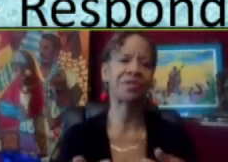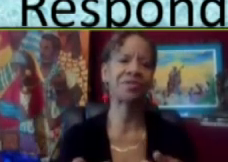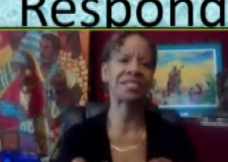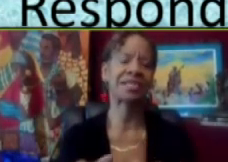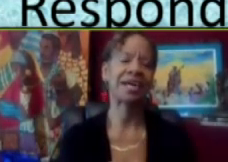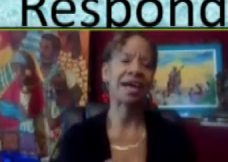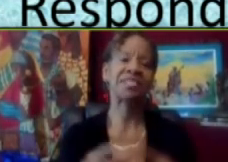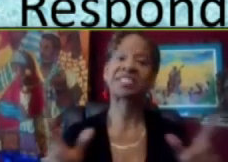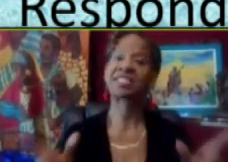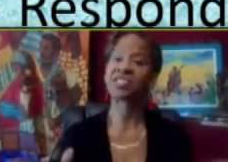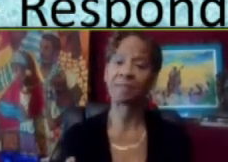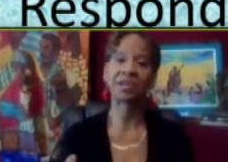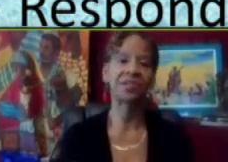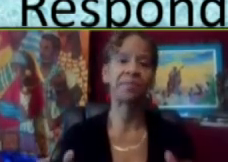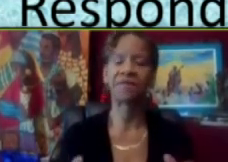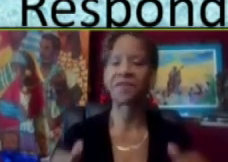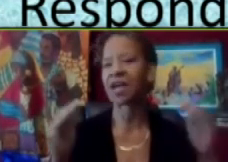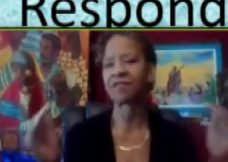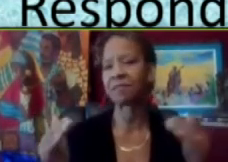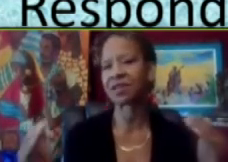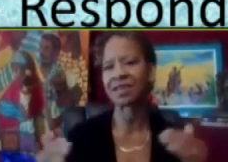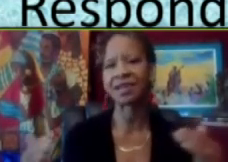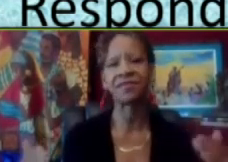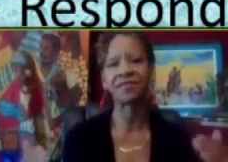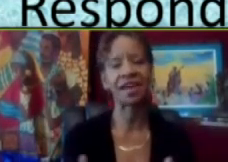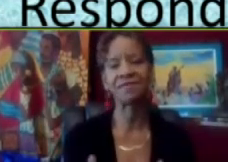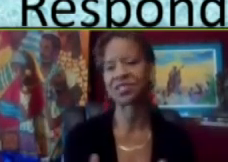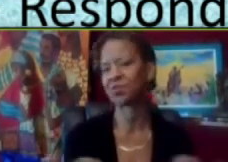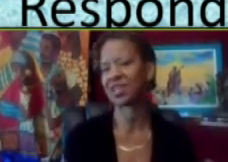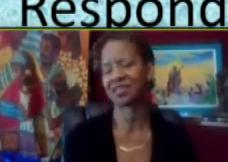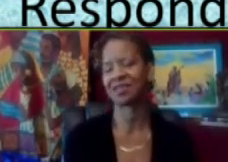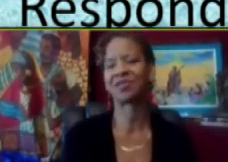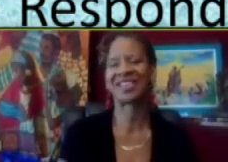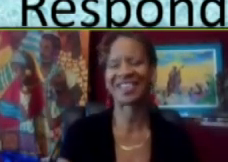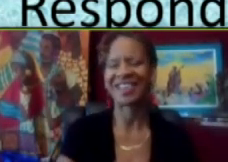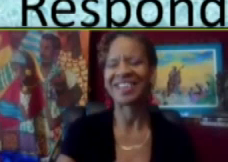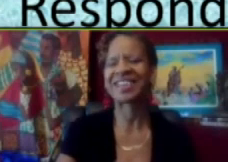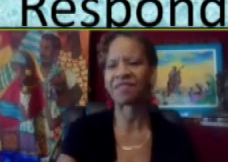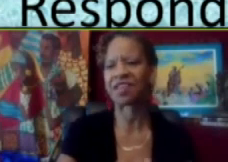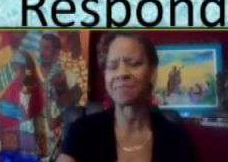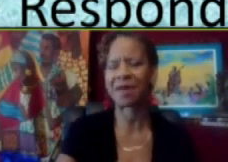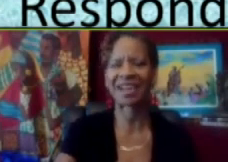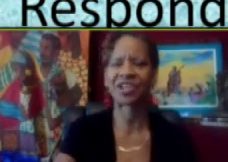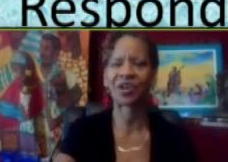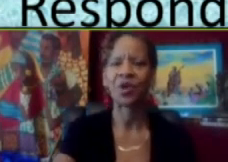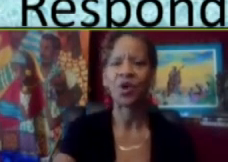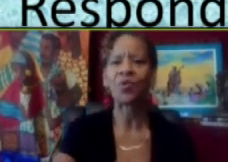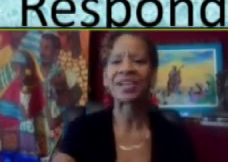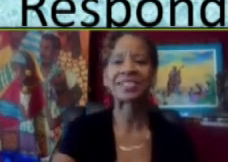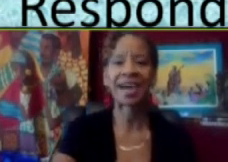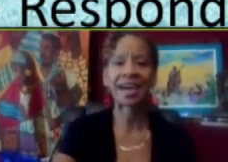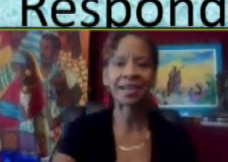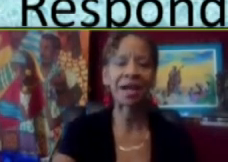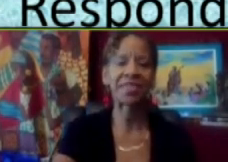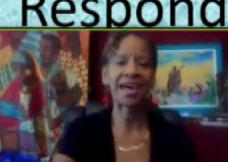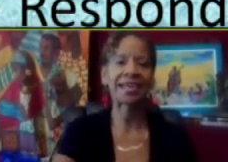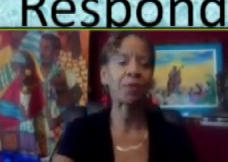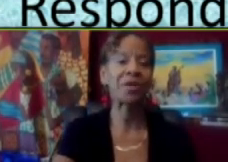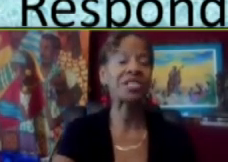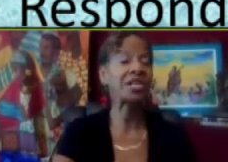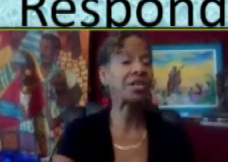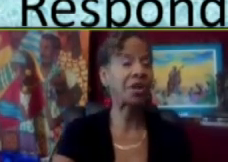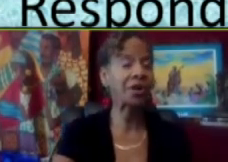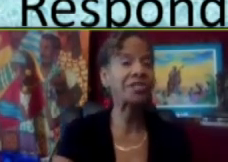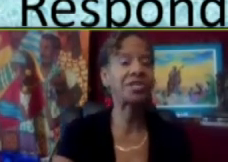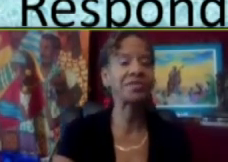the community with decision makers, both at governmental levels as well as the community, to have impact. So we're excited about that and